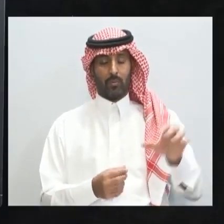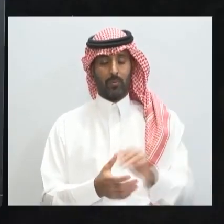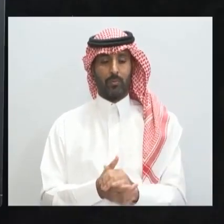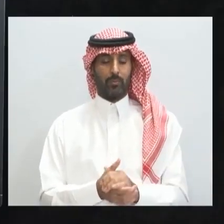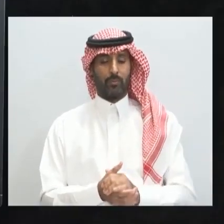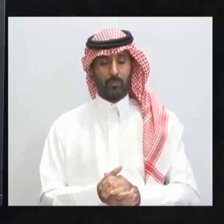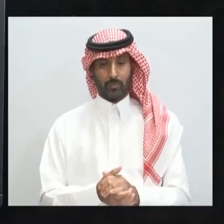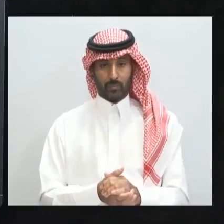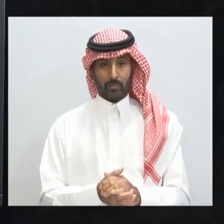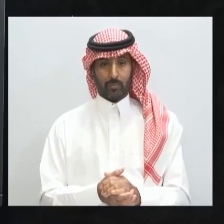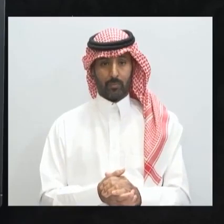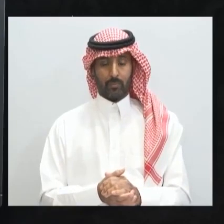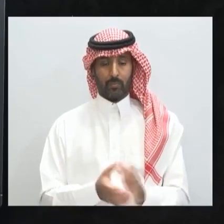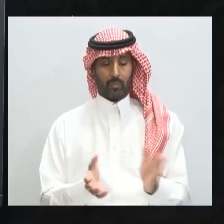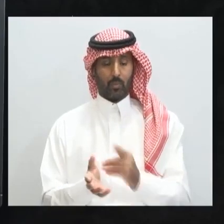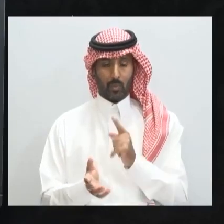we have here.